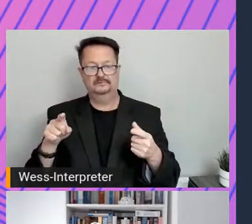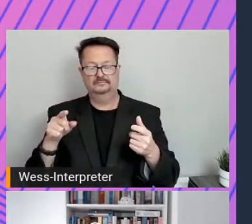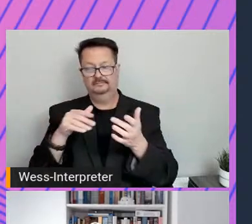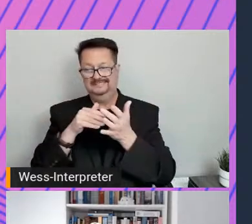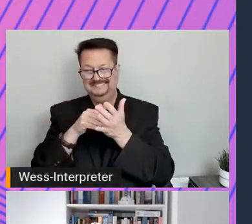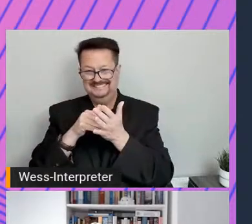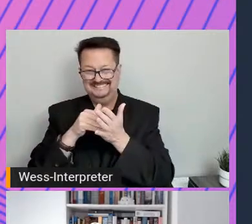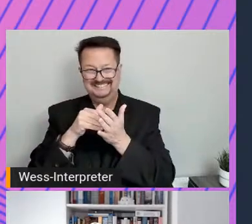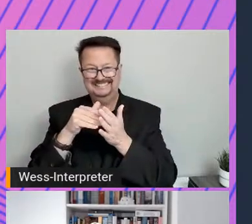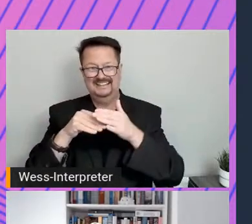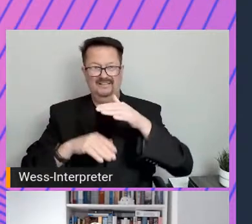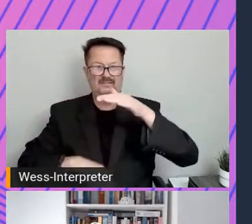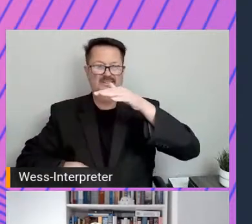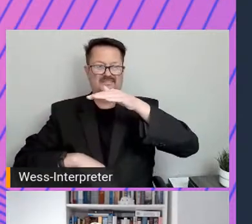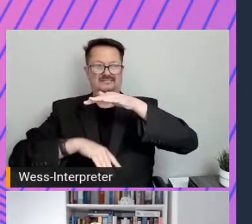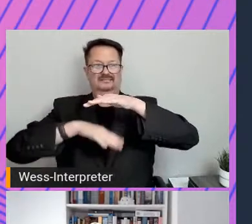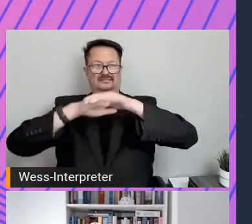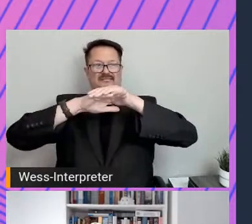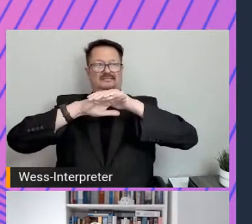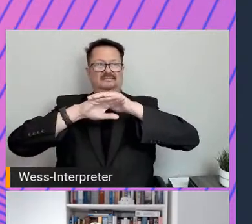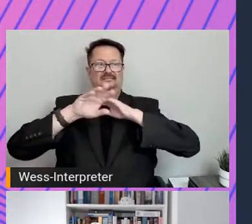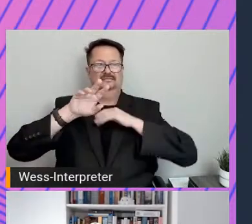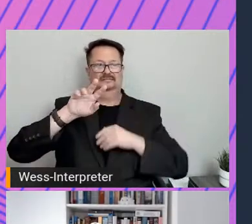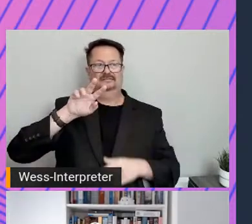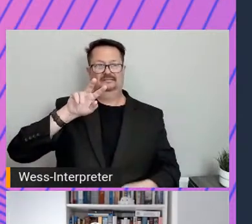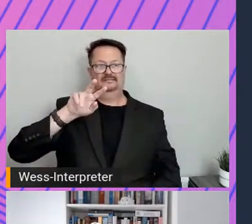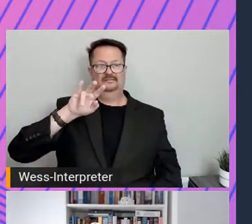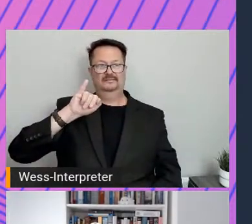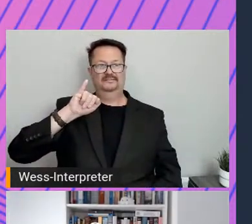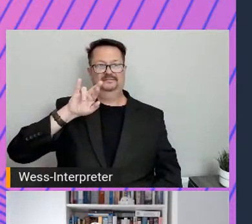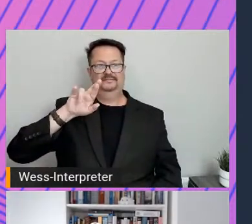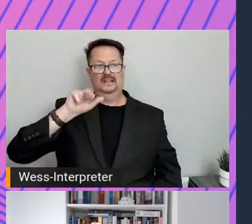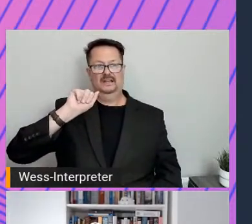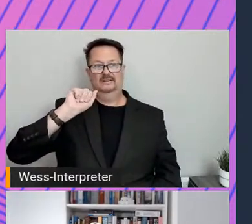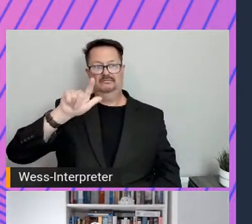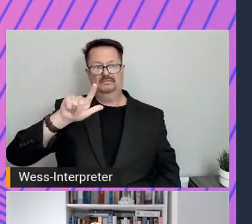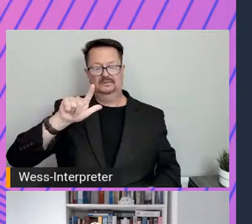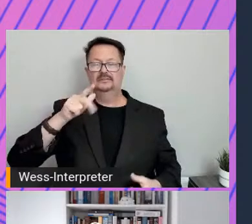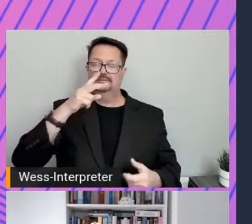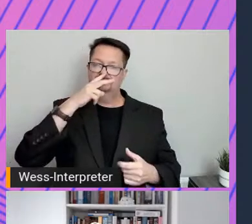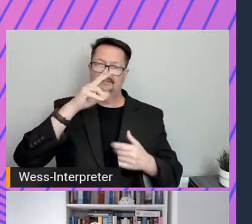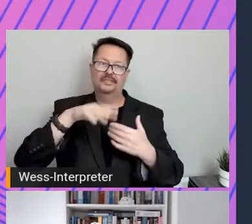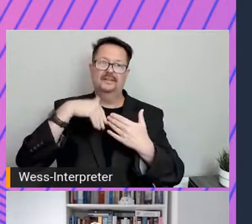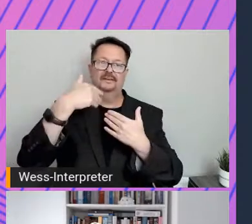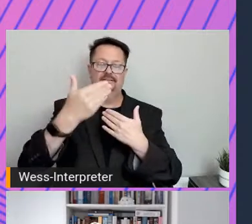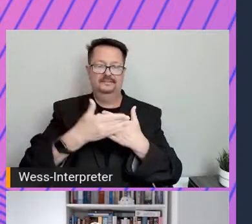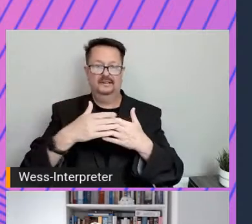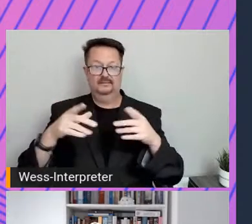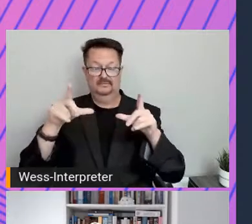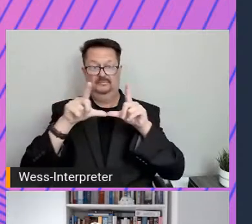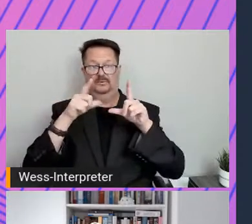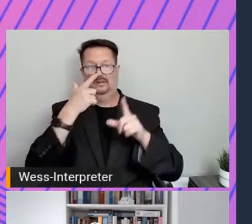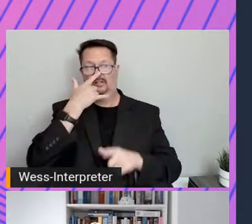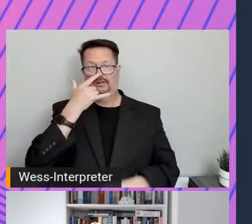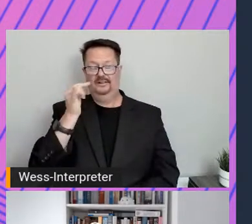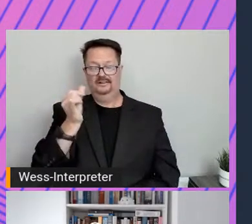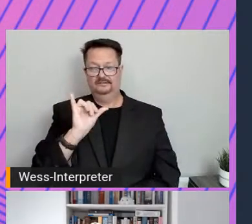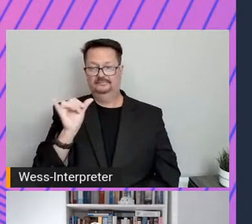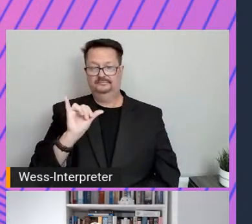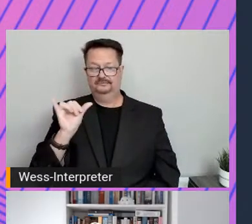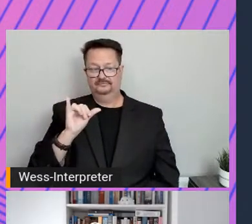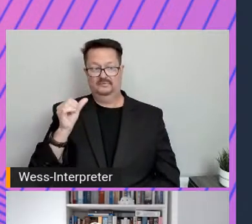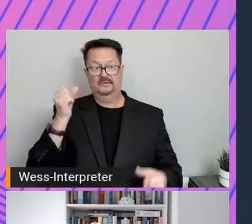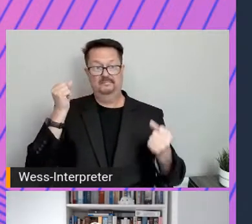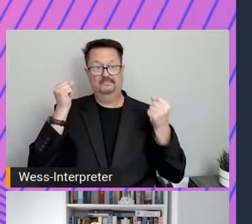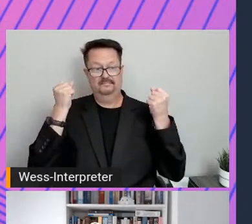that viral status. I have a lot of users. And so we'll see in the next diagram, what that looks like when I have a lot of